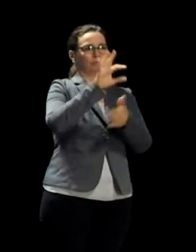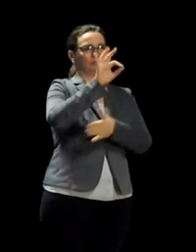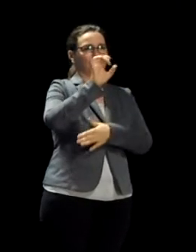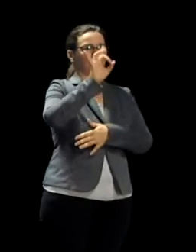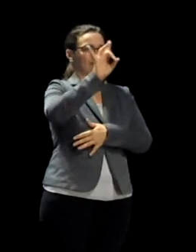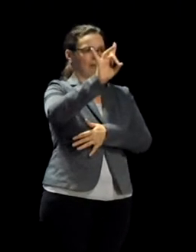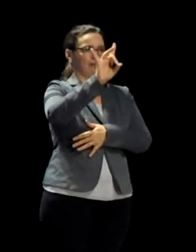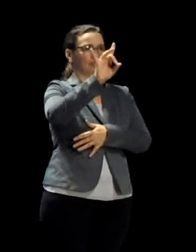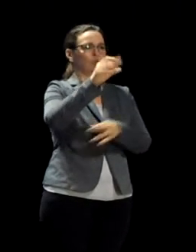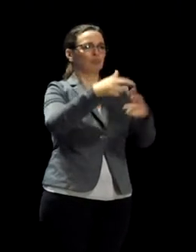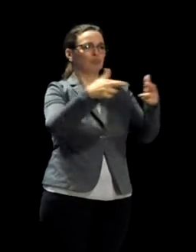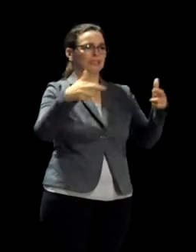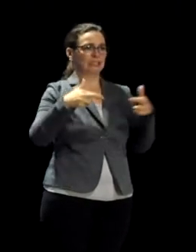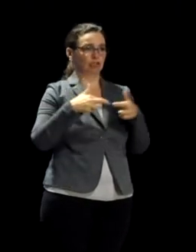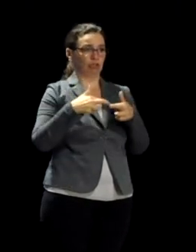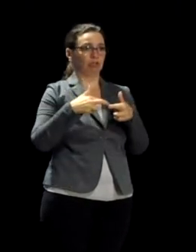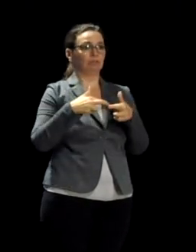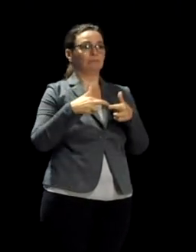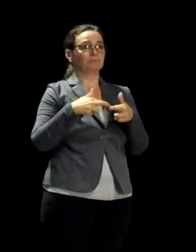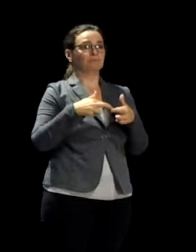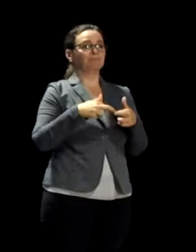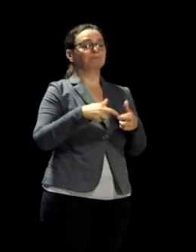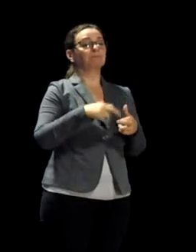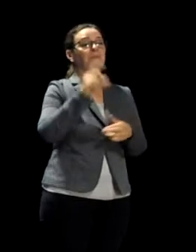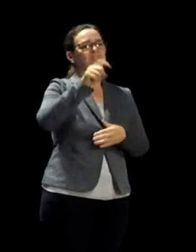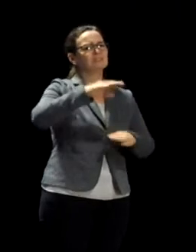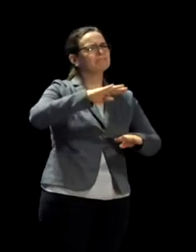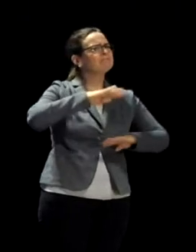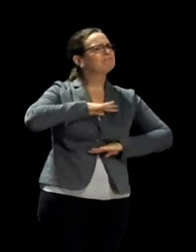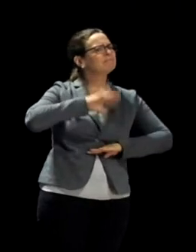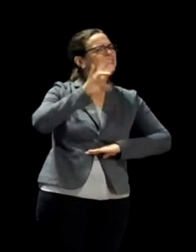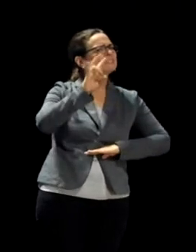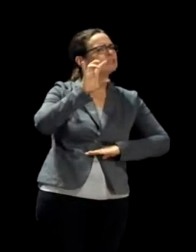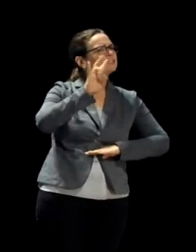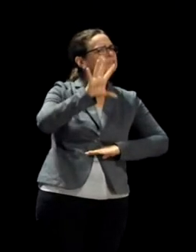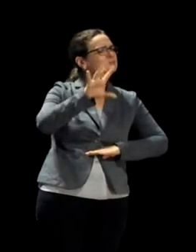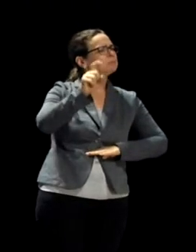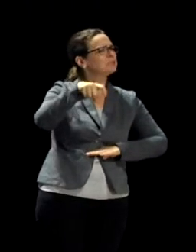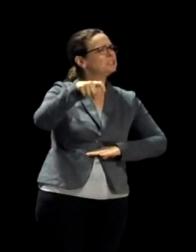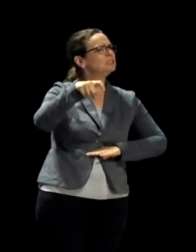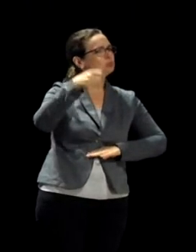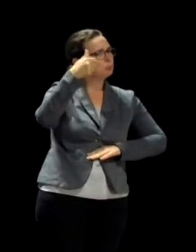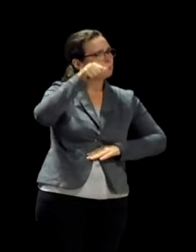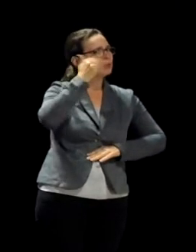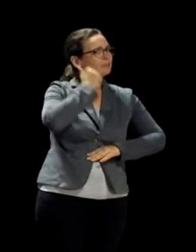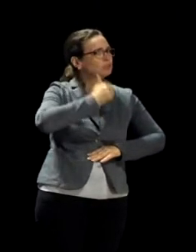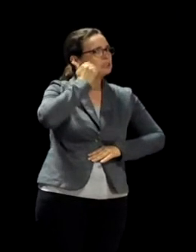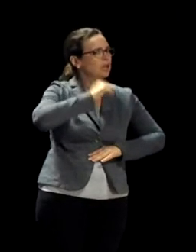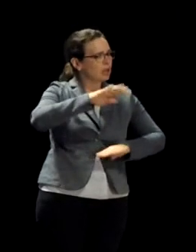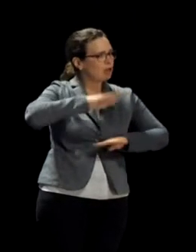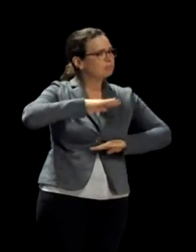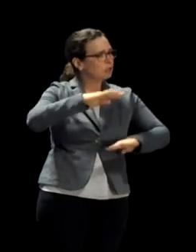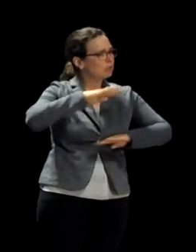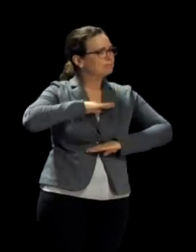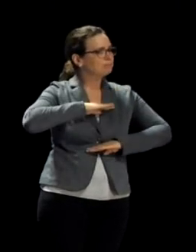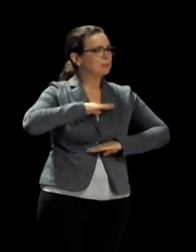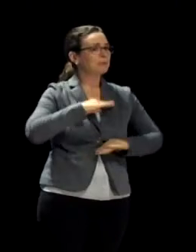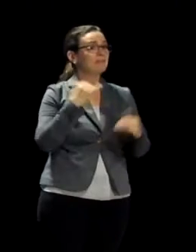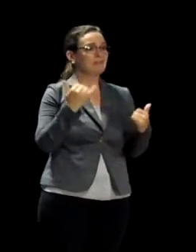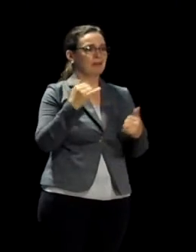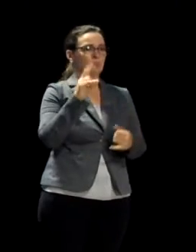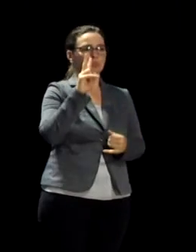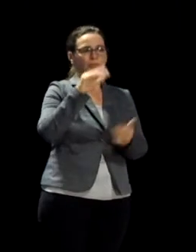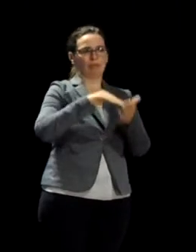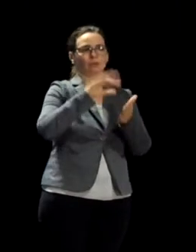region is 775 tests a day. We have now reported 2,900 test results since